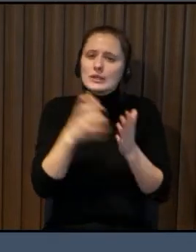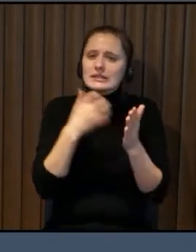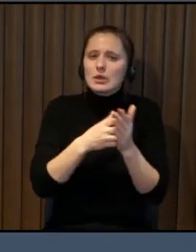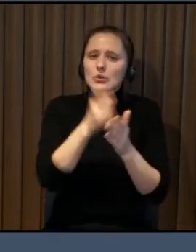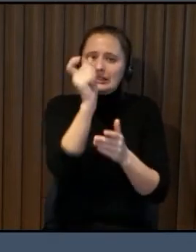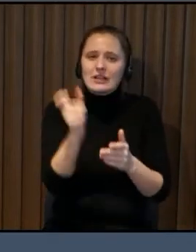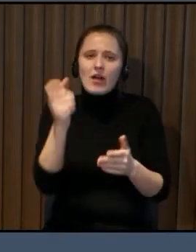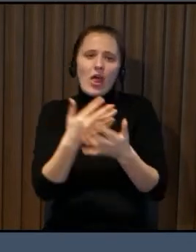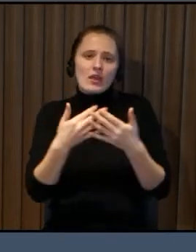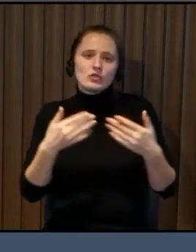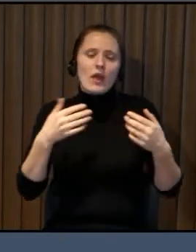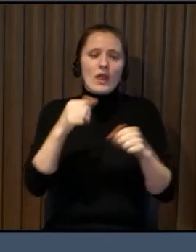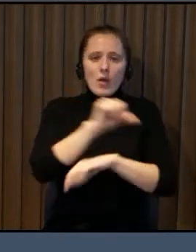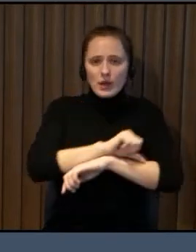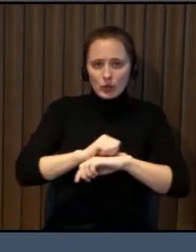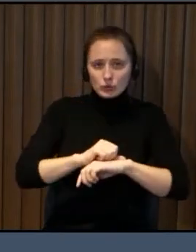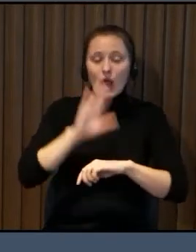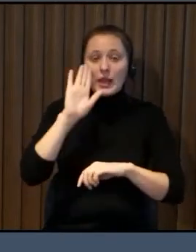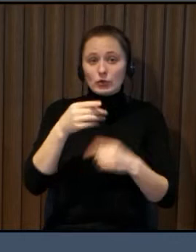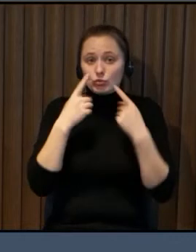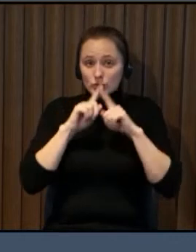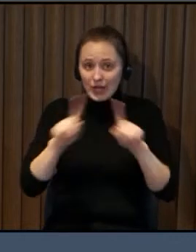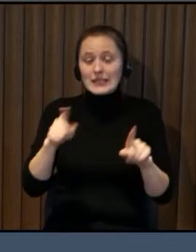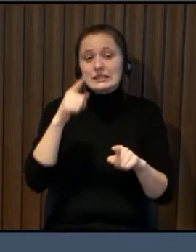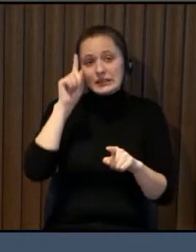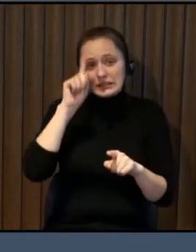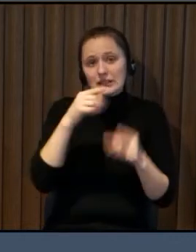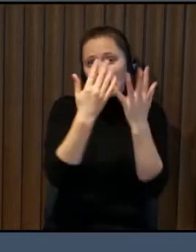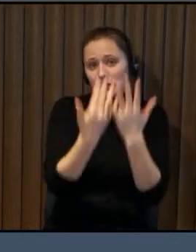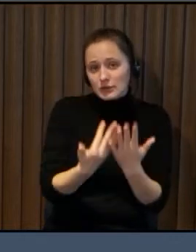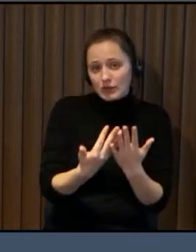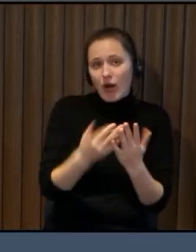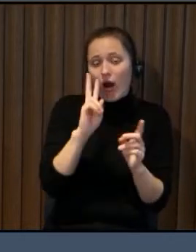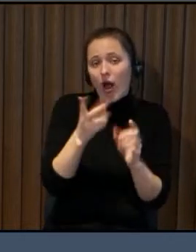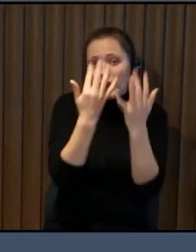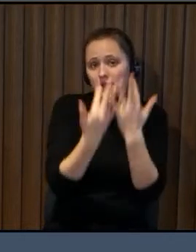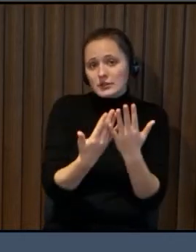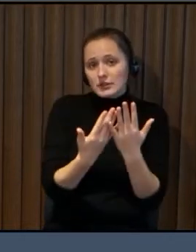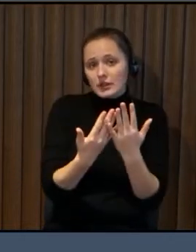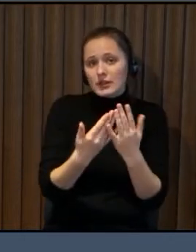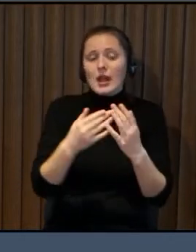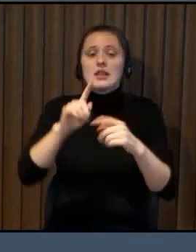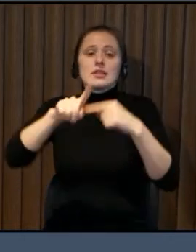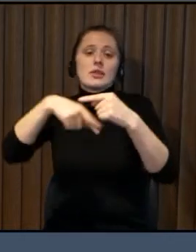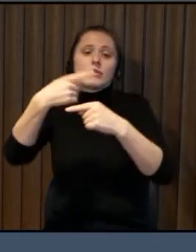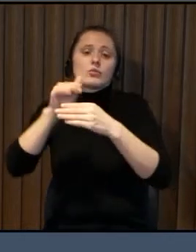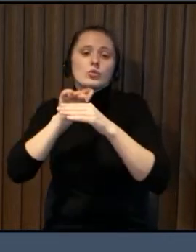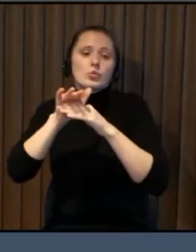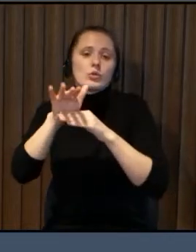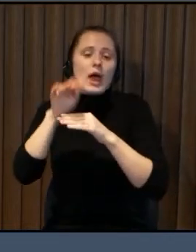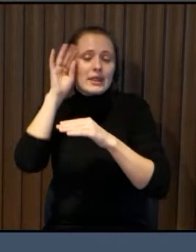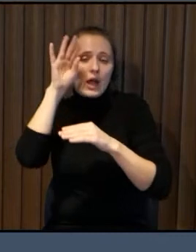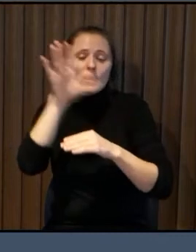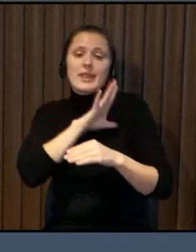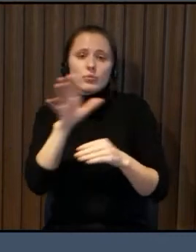with various needs and disabilities will use it. Then you will have advantages and